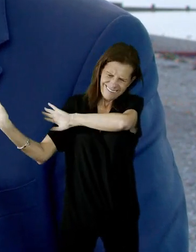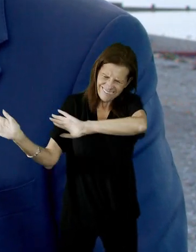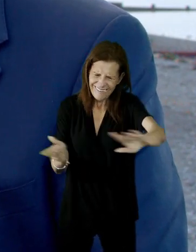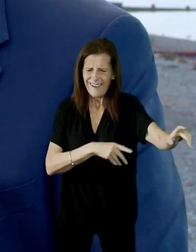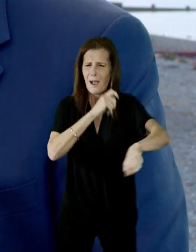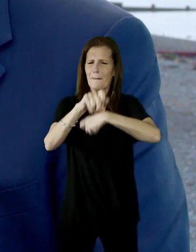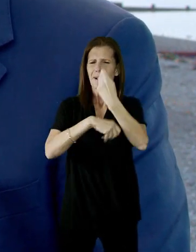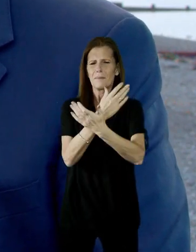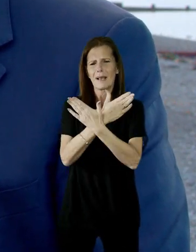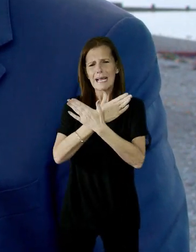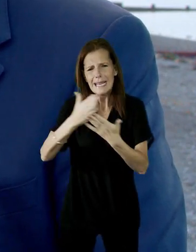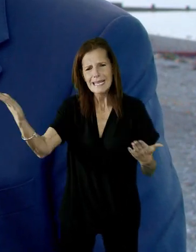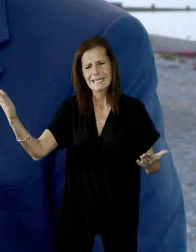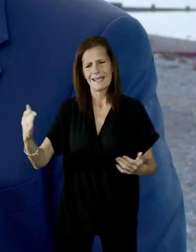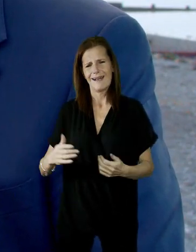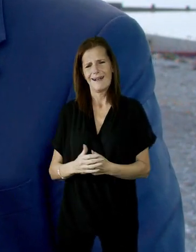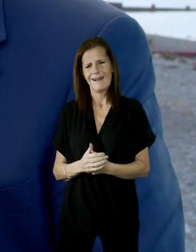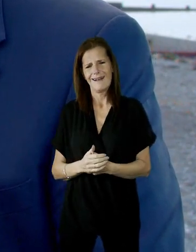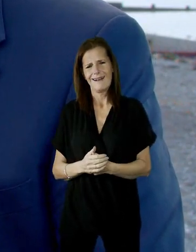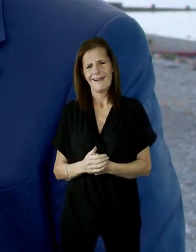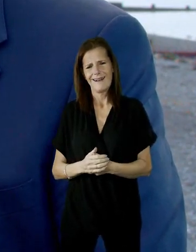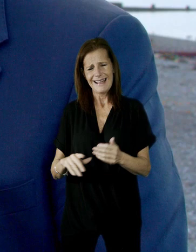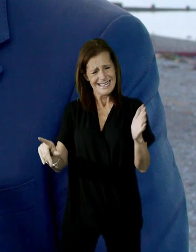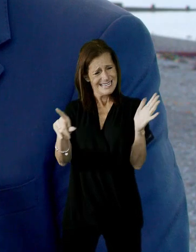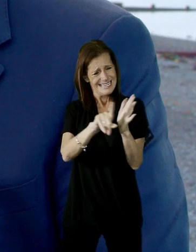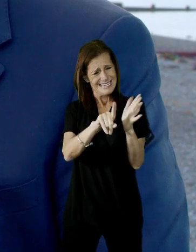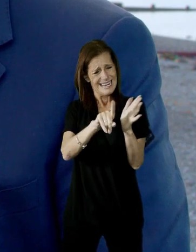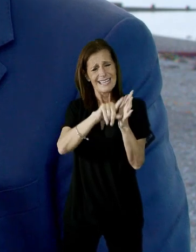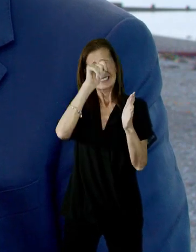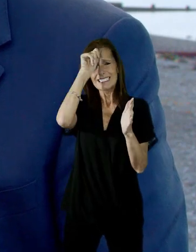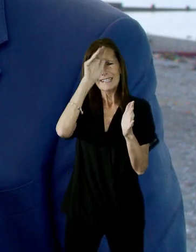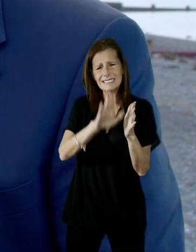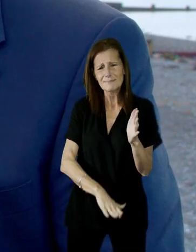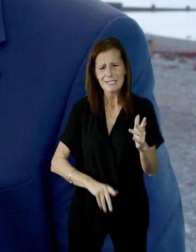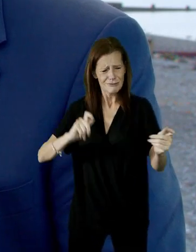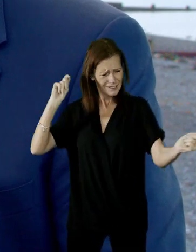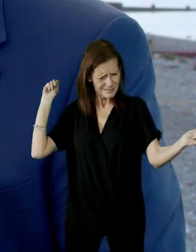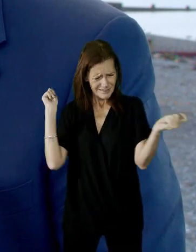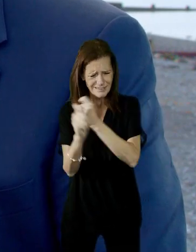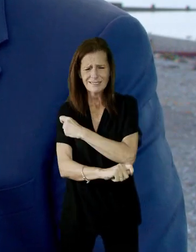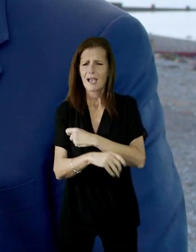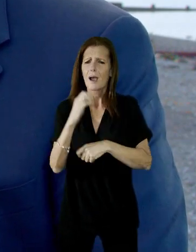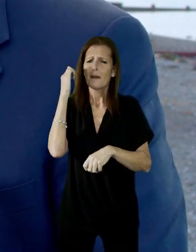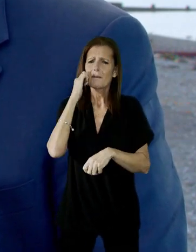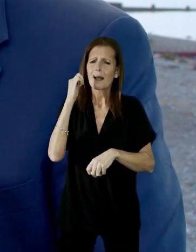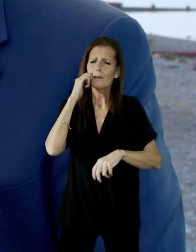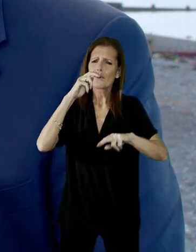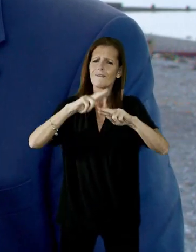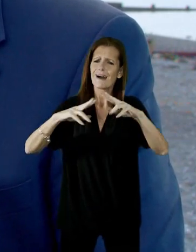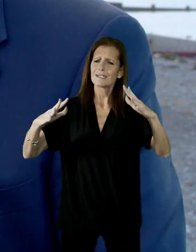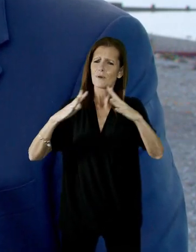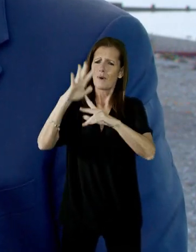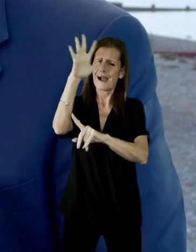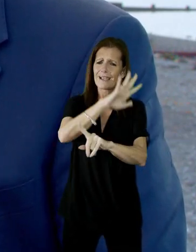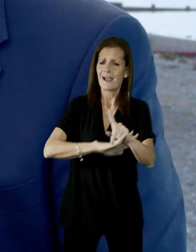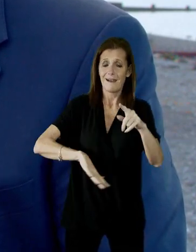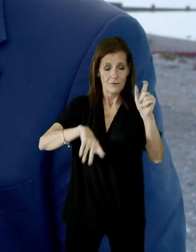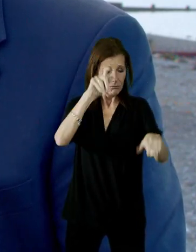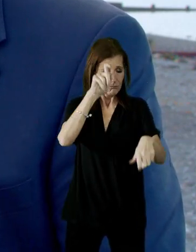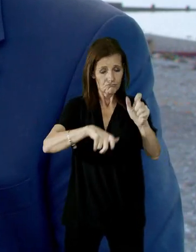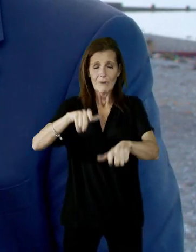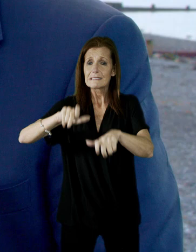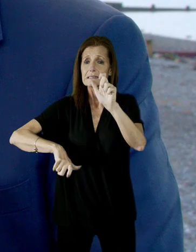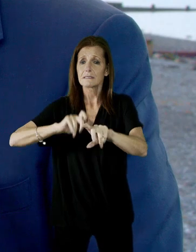part in addressing negative experiences across Blackpool, Fylde and Wyre for both residents and